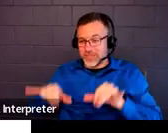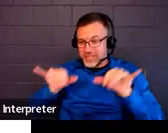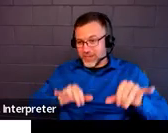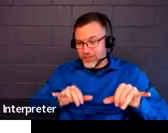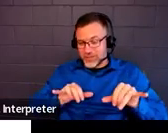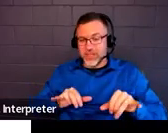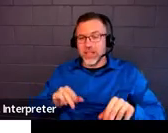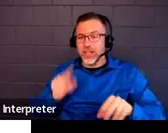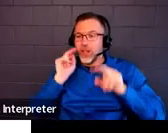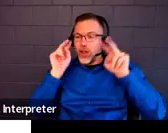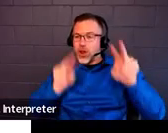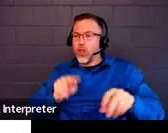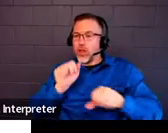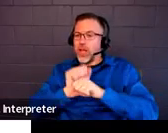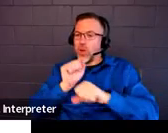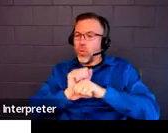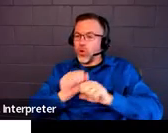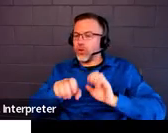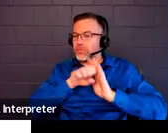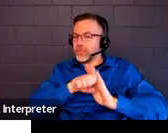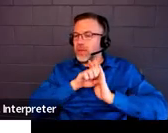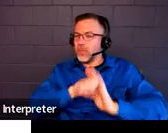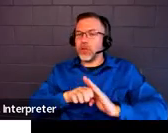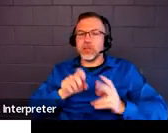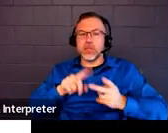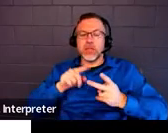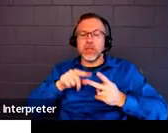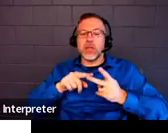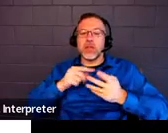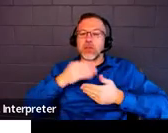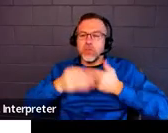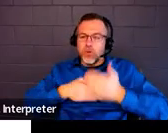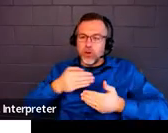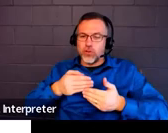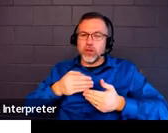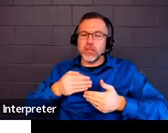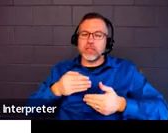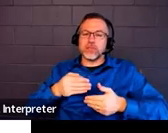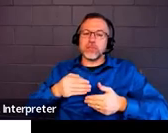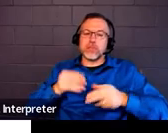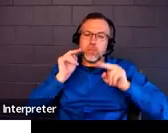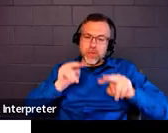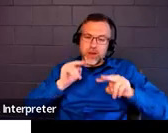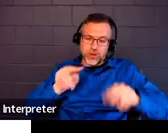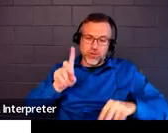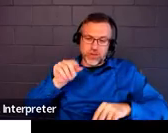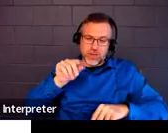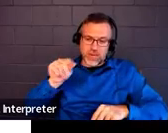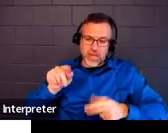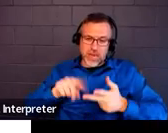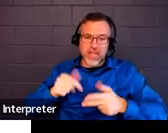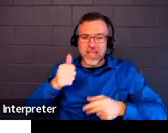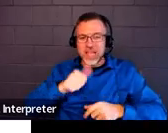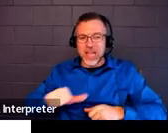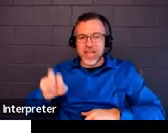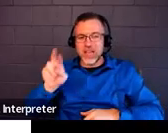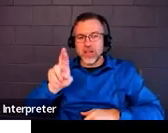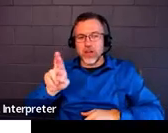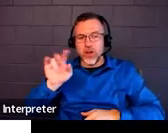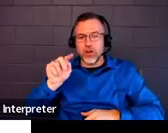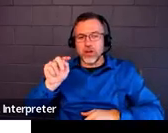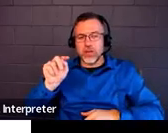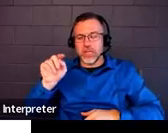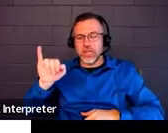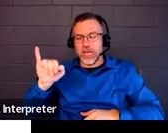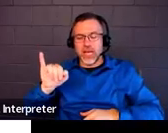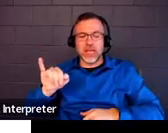samples, progress monitoring data, any RTI that's going on, and then of course at their present levels of